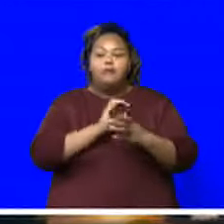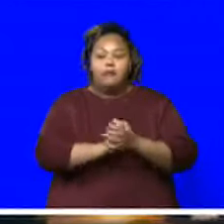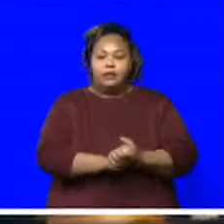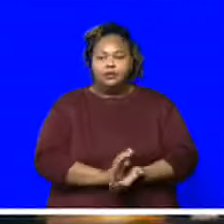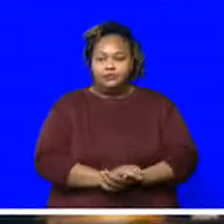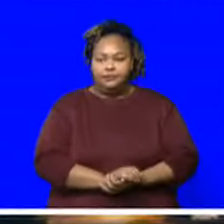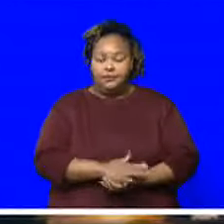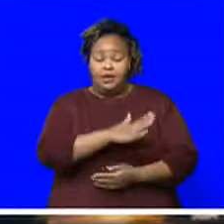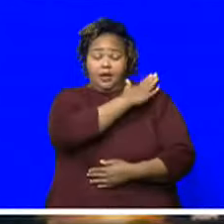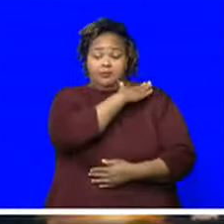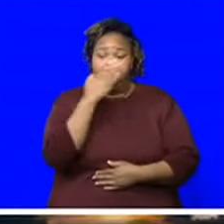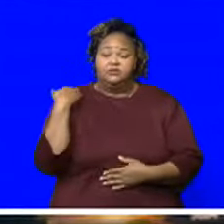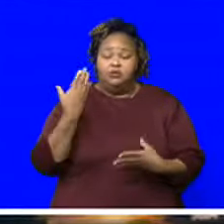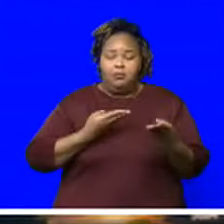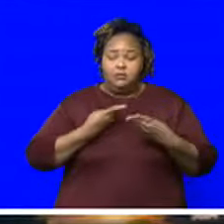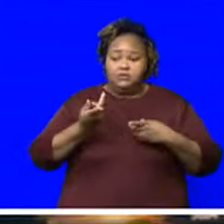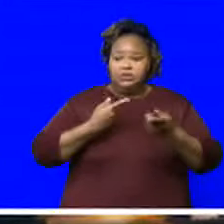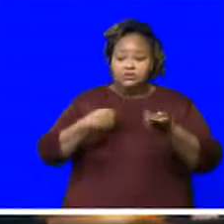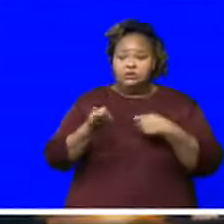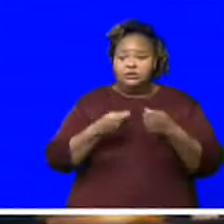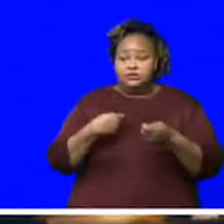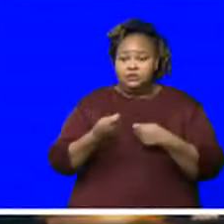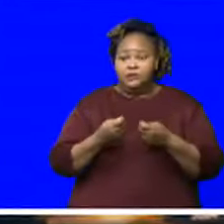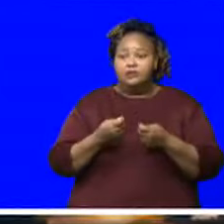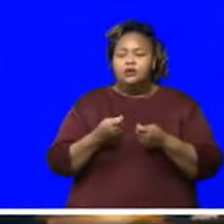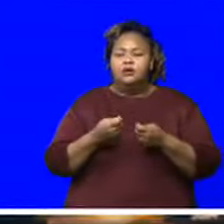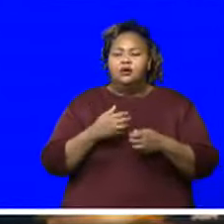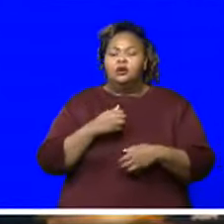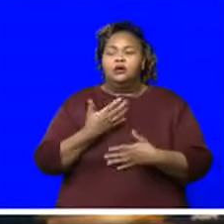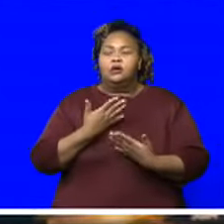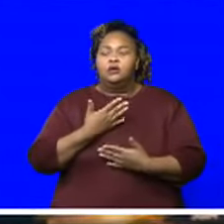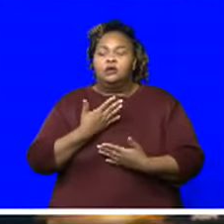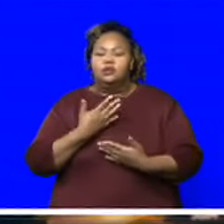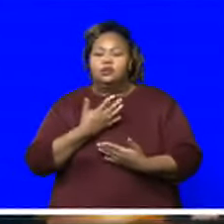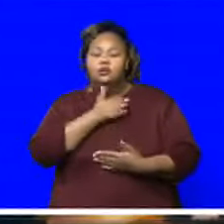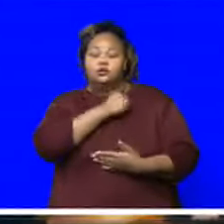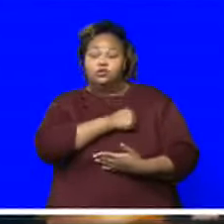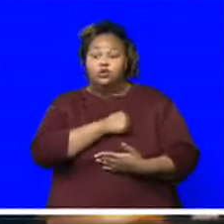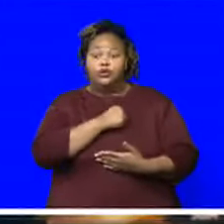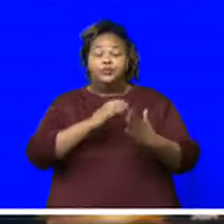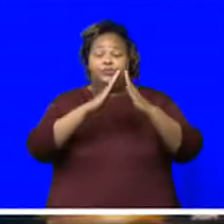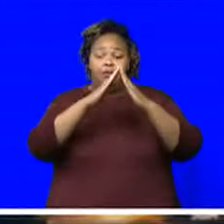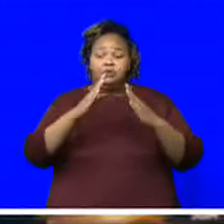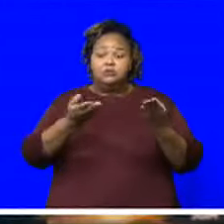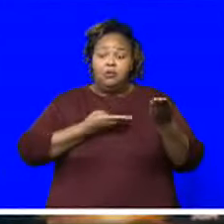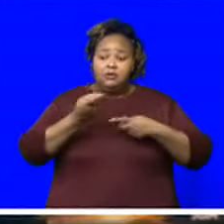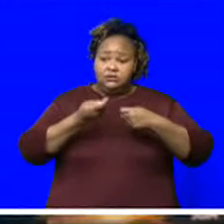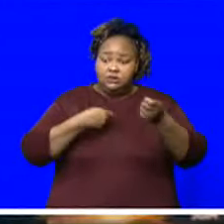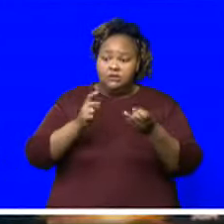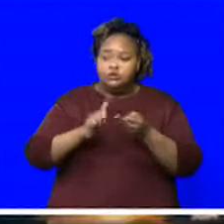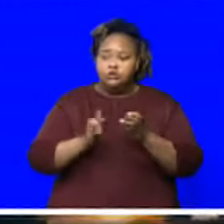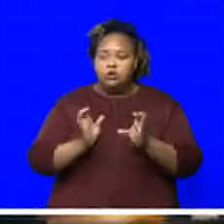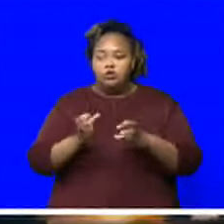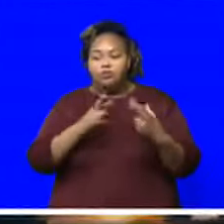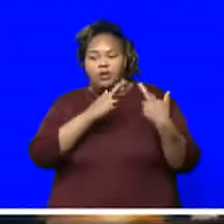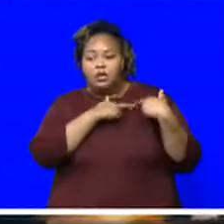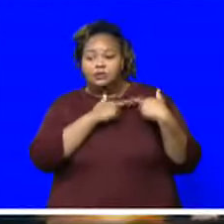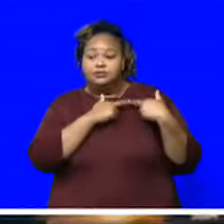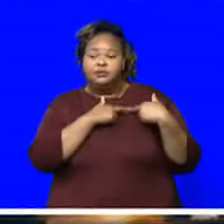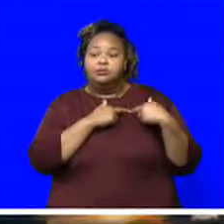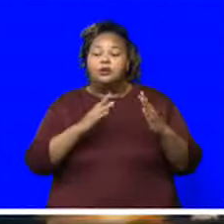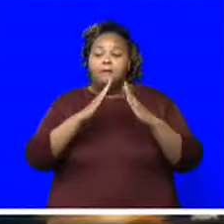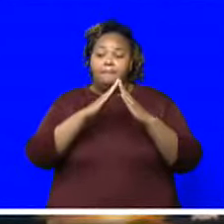of Commerce, Industry and Trade has met its portfolio committee in the House of Assembly to deliberate on the Cooperative Society Bill.